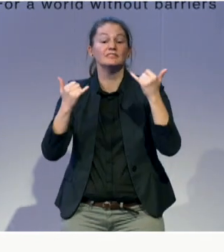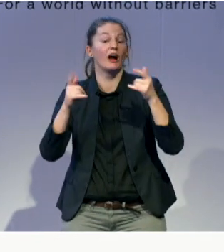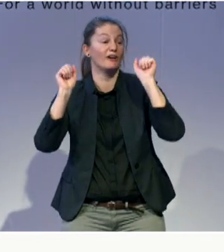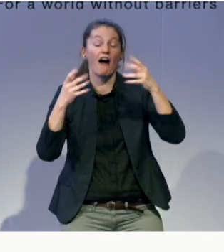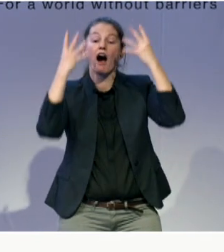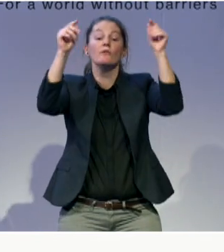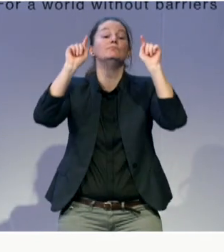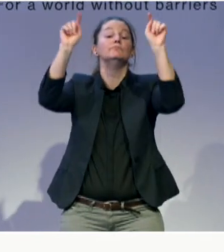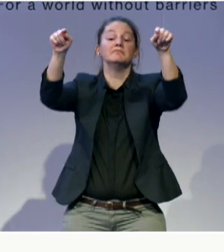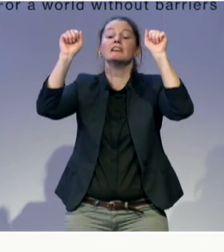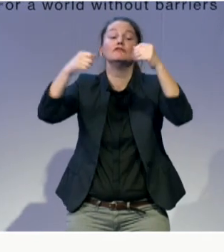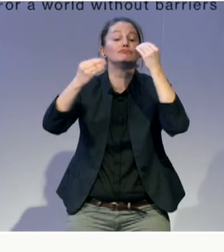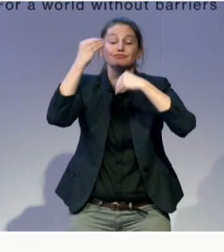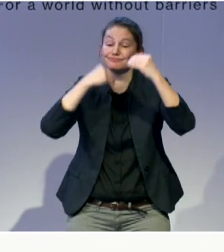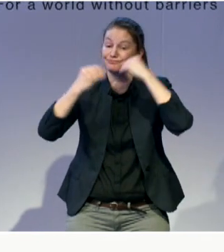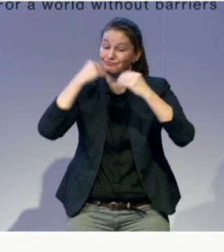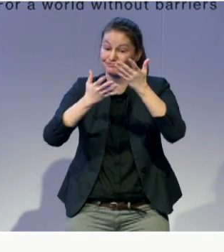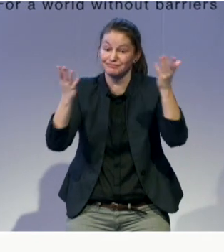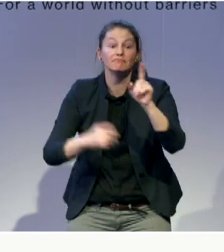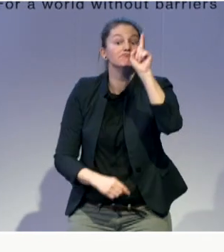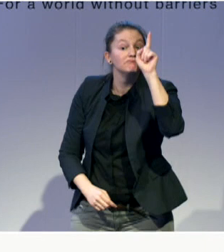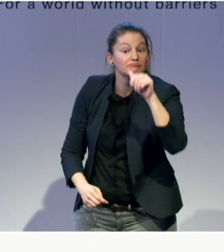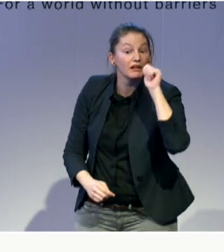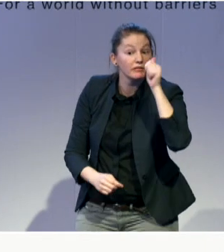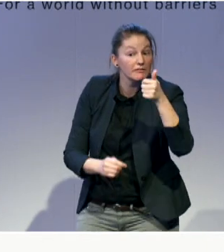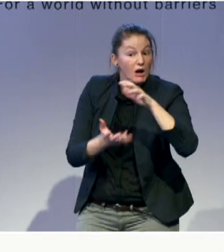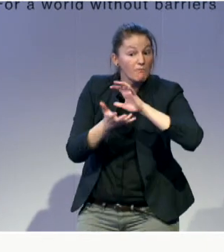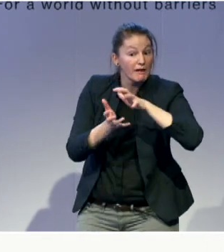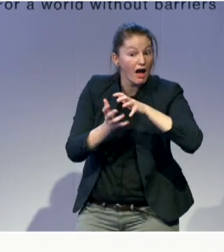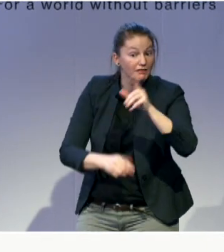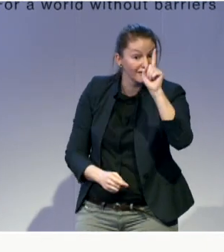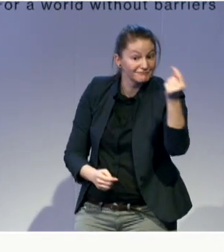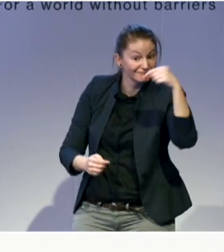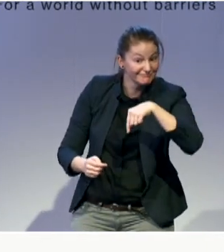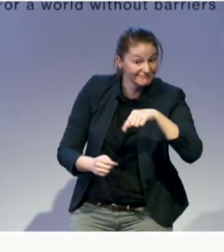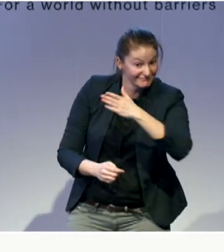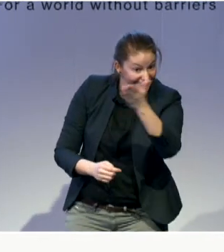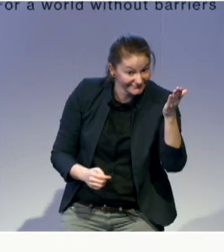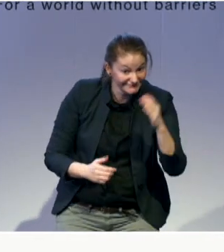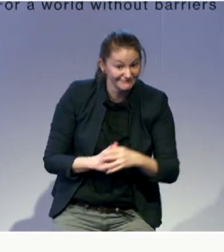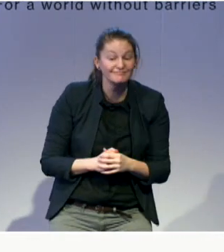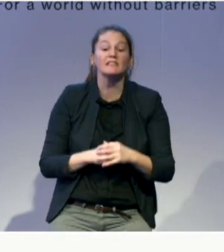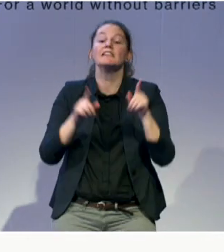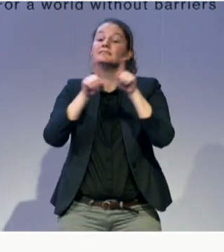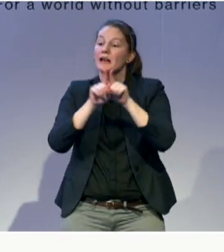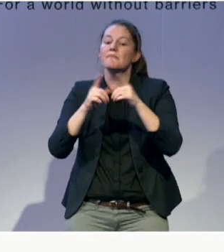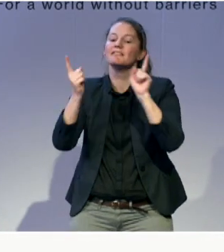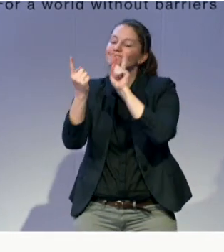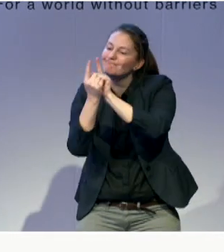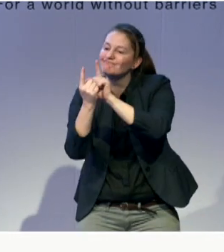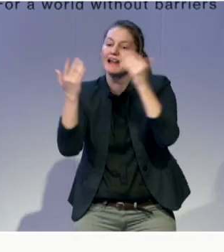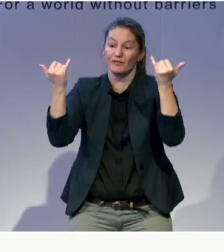for those of you who are there. Make sure you talk to a stranger tonight, somebody you have not spoken to. And remember, we are in